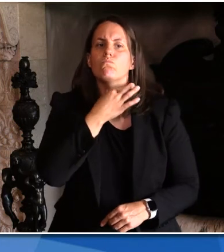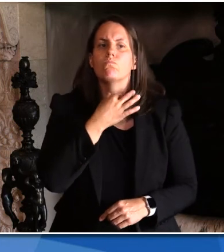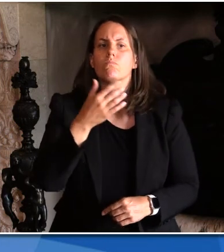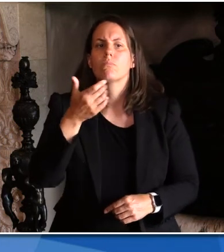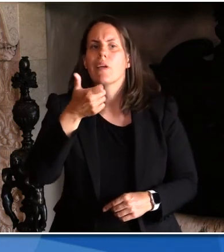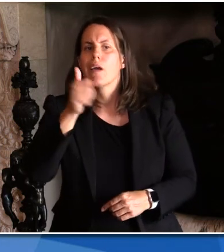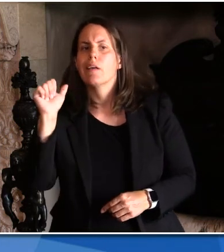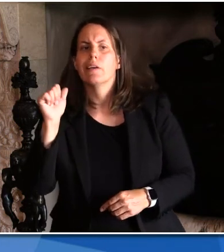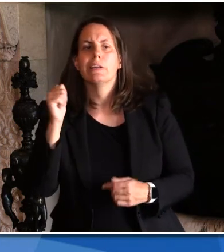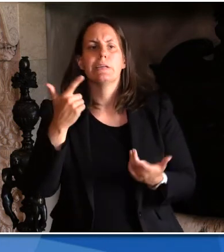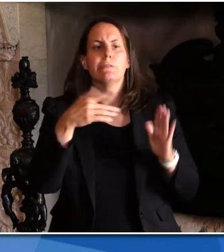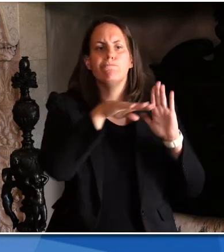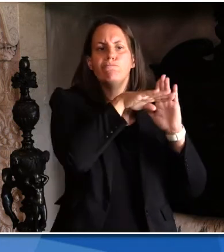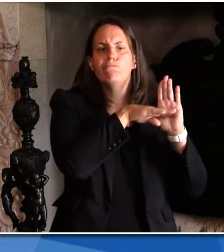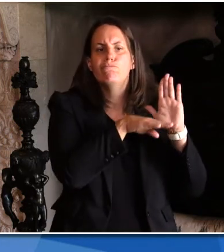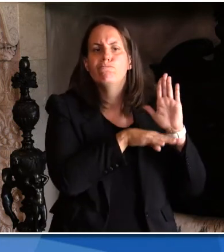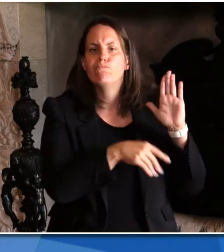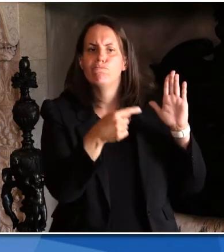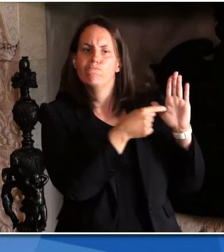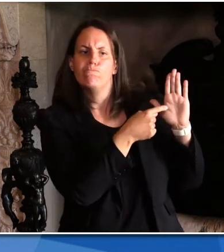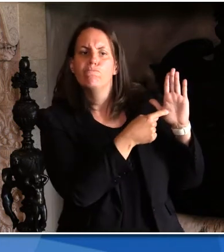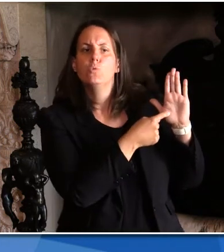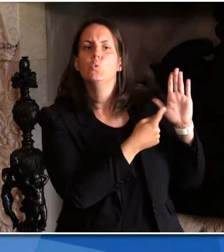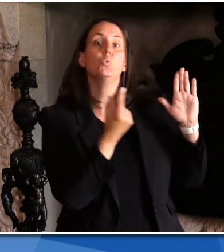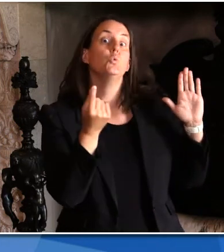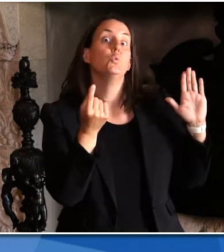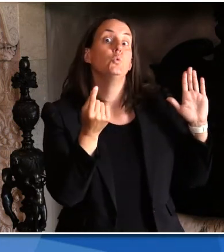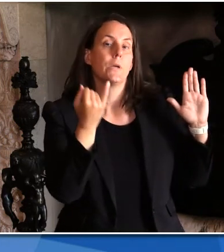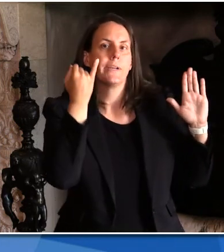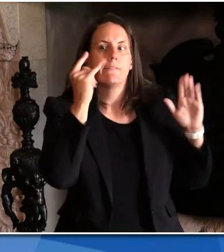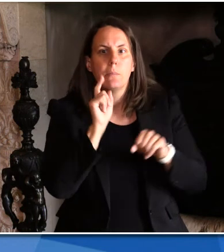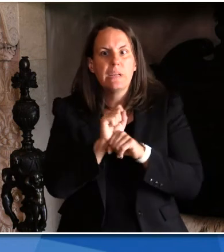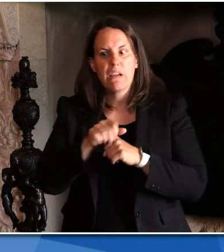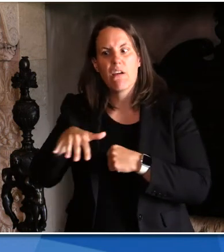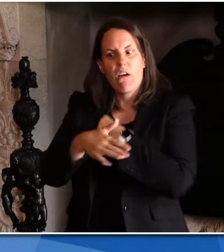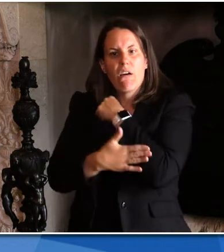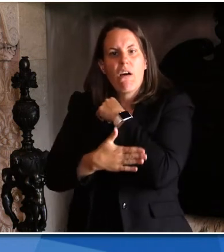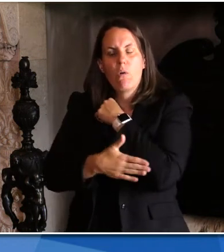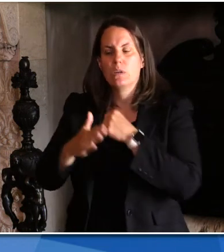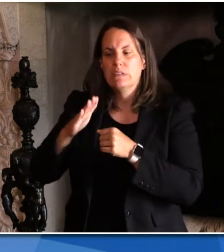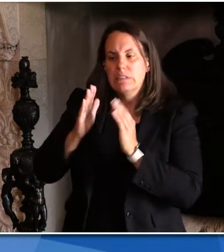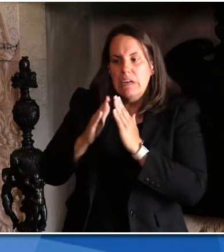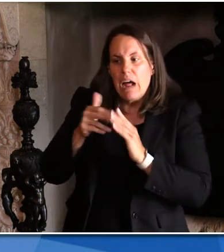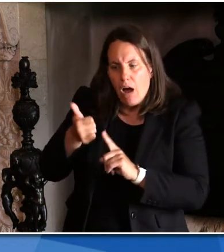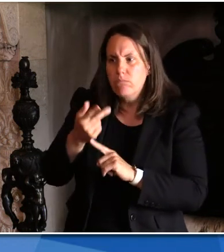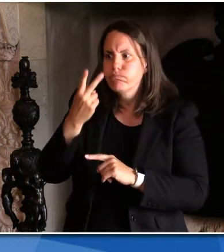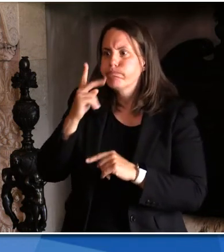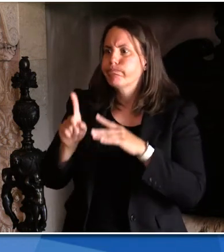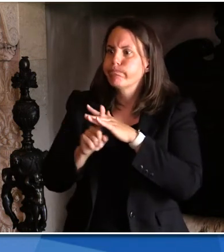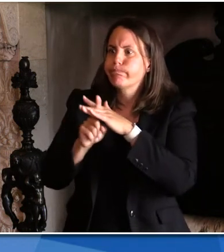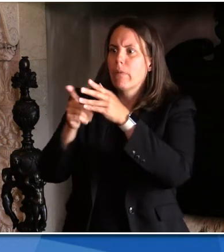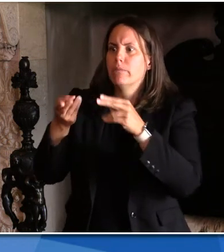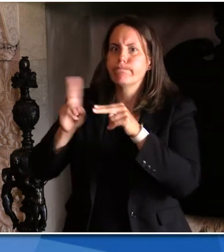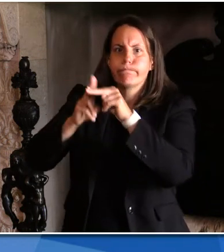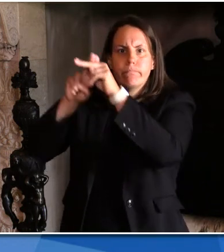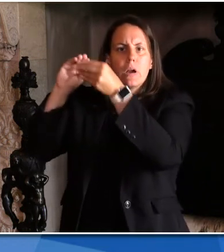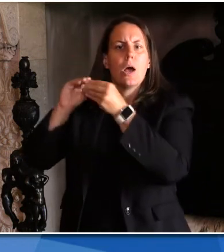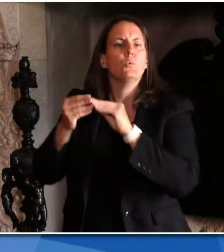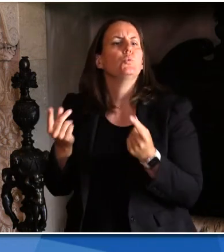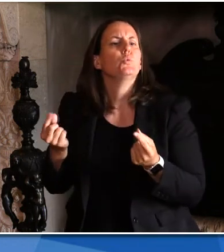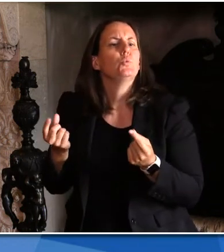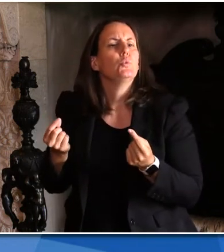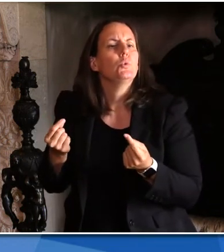cases, either from DHS or from the governor's office, on what they should do to help those cases, kind of cut off and come down?